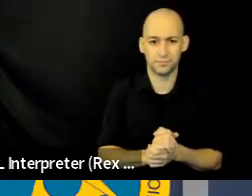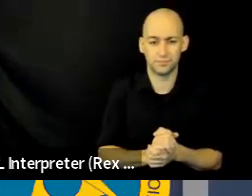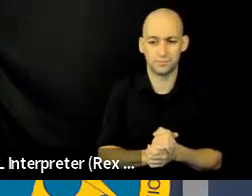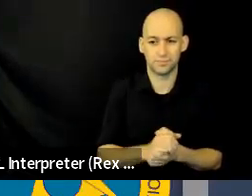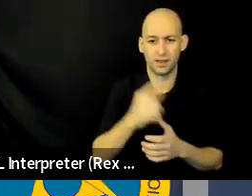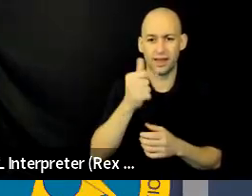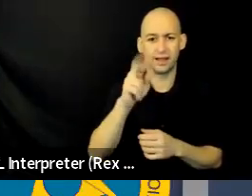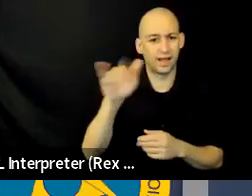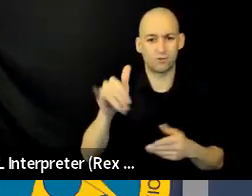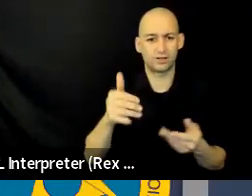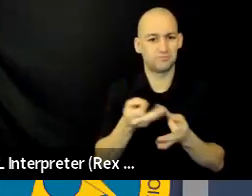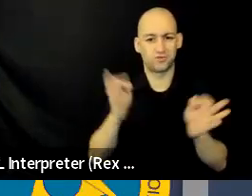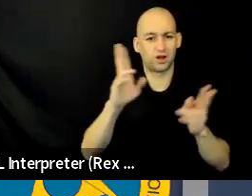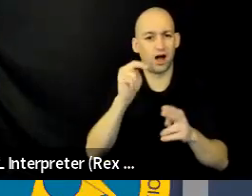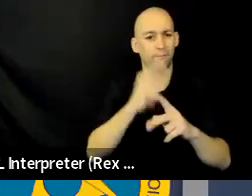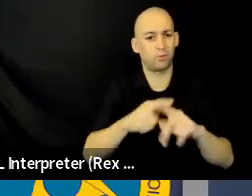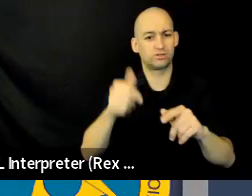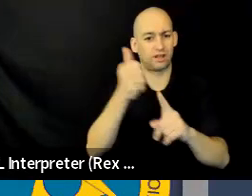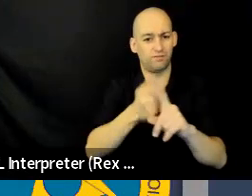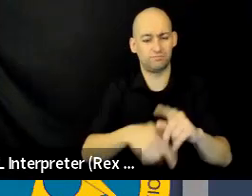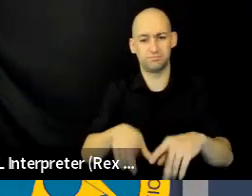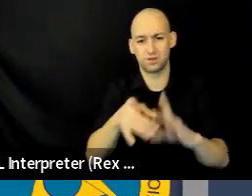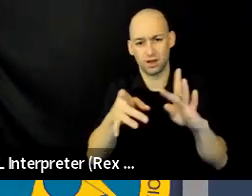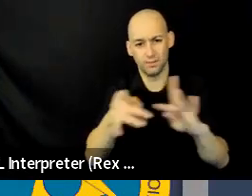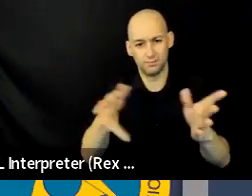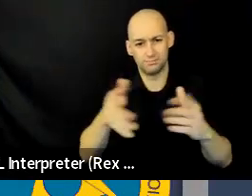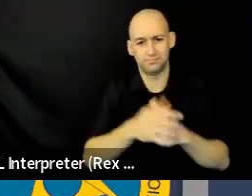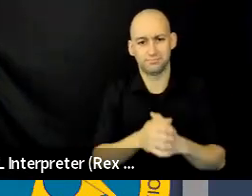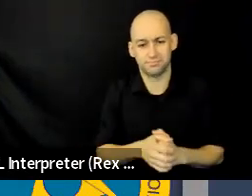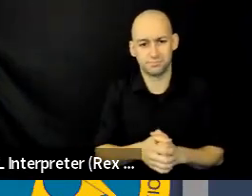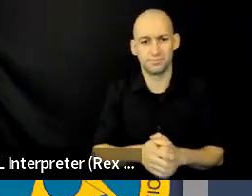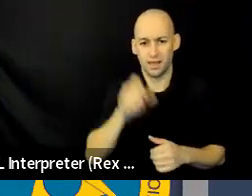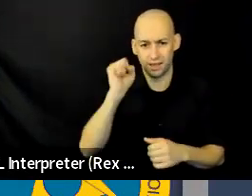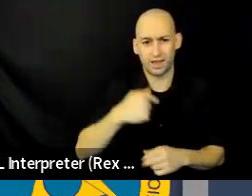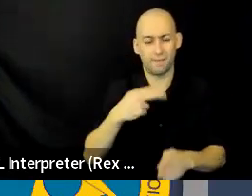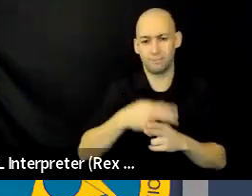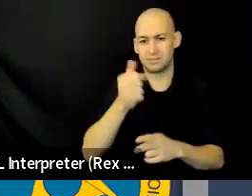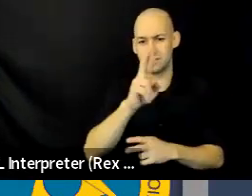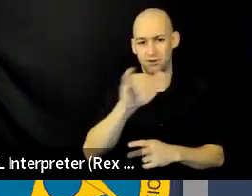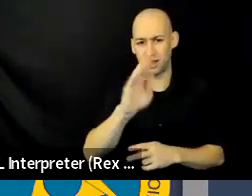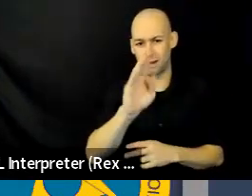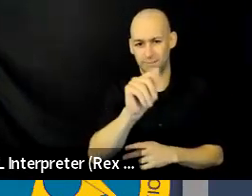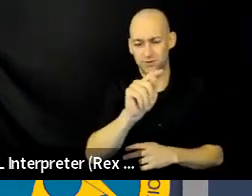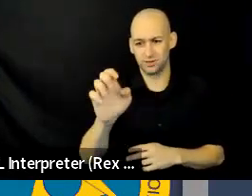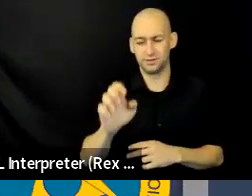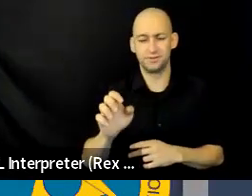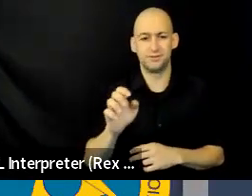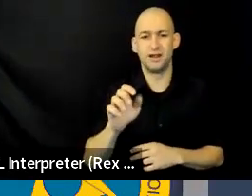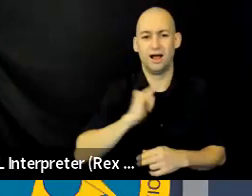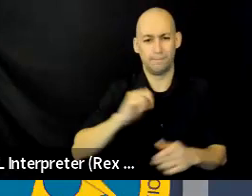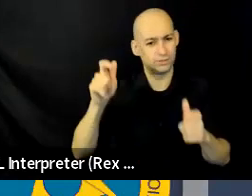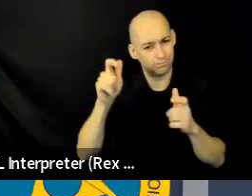Gary, you are free to unmute yourself at this time and make a comment. Yeah, my name's Gary Abadi, and I'm a